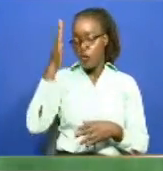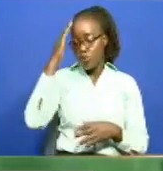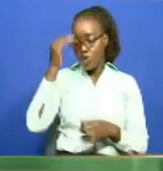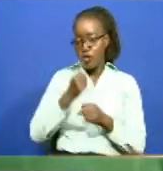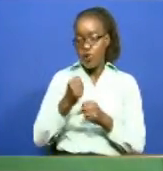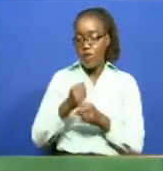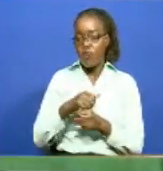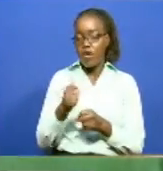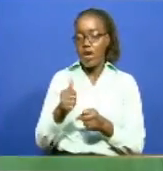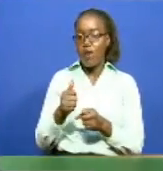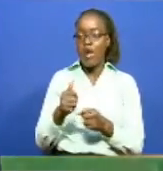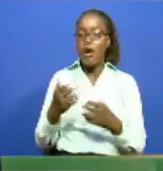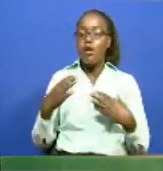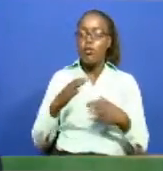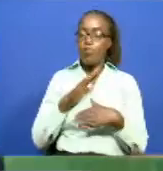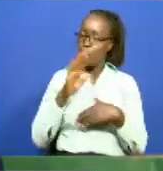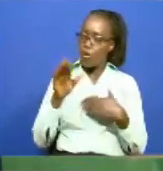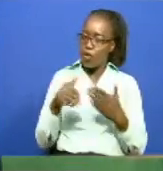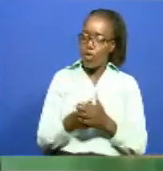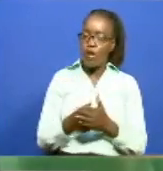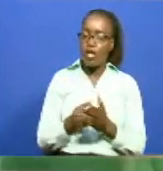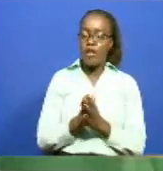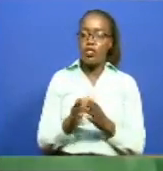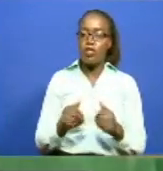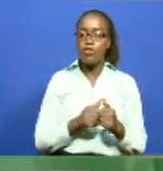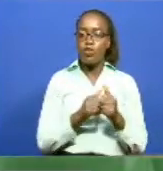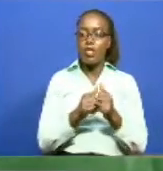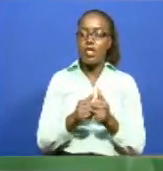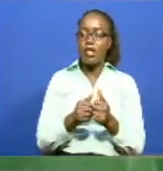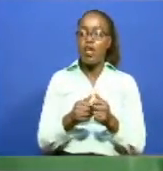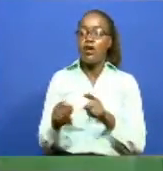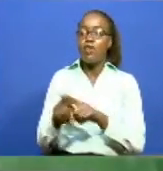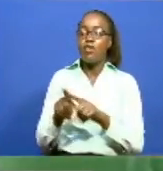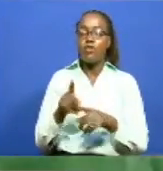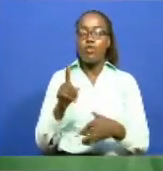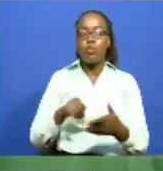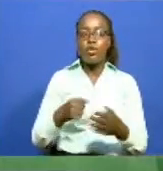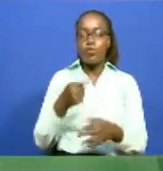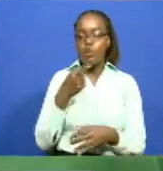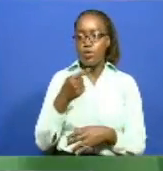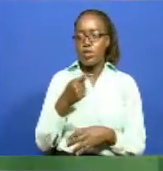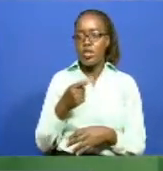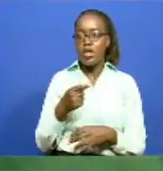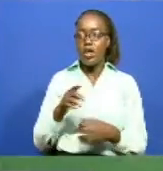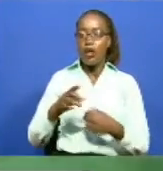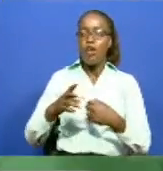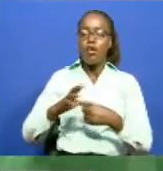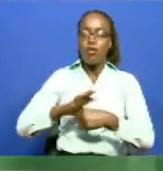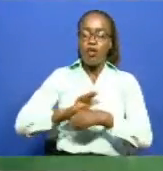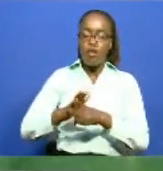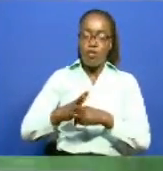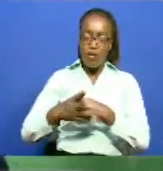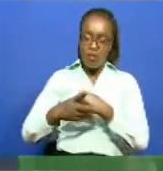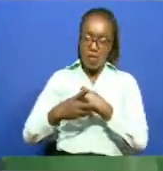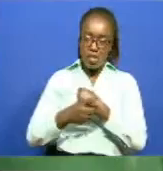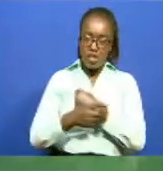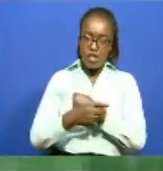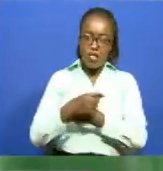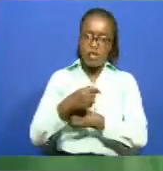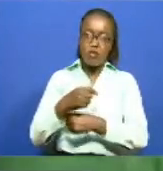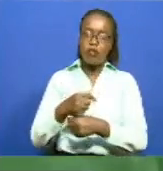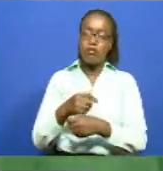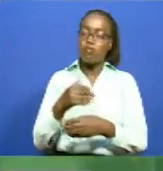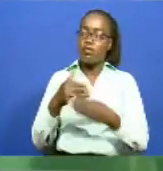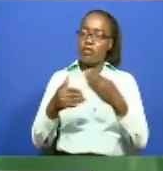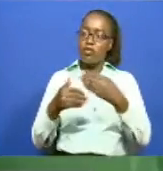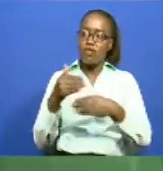for our entire population. And together with that, there's also what we call the COVID vaccine facility, which is a global